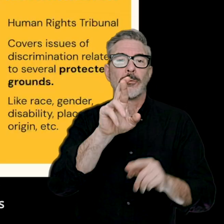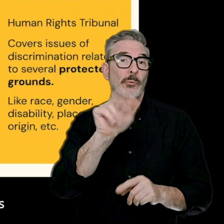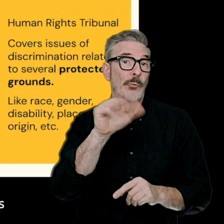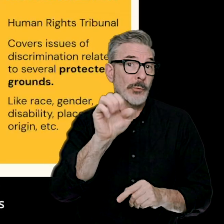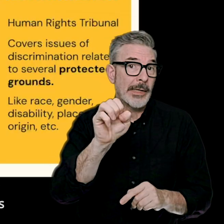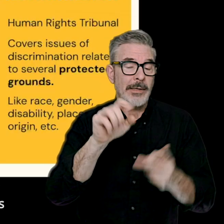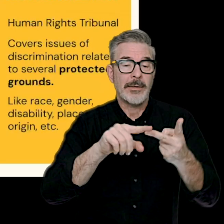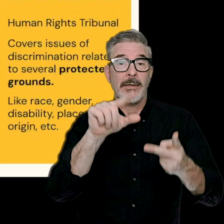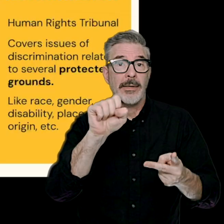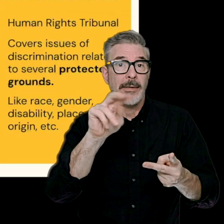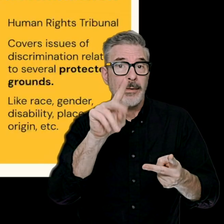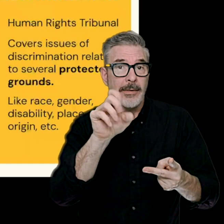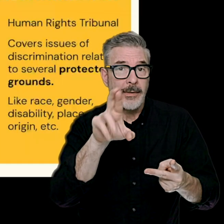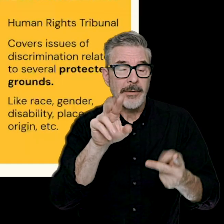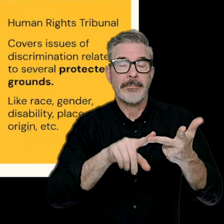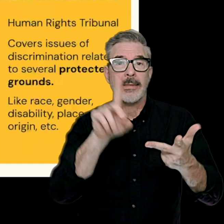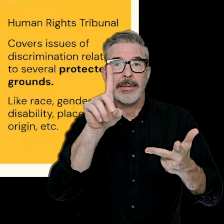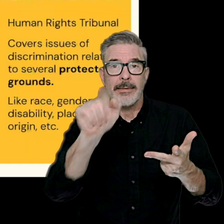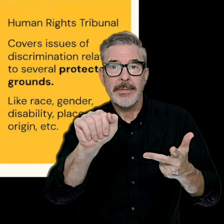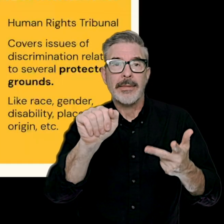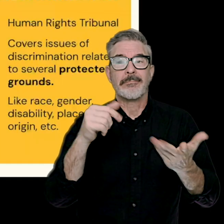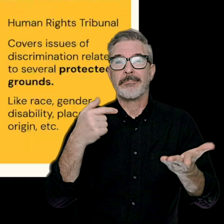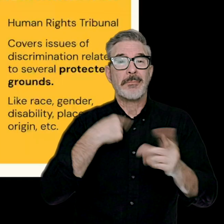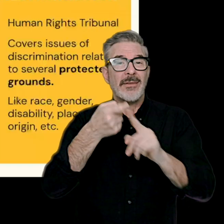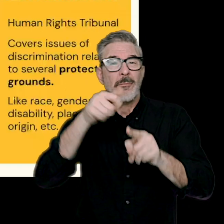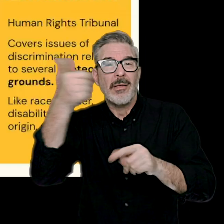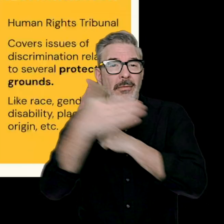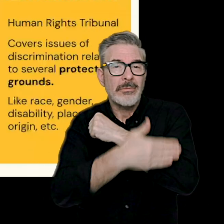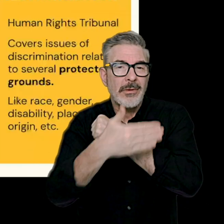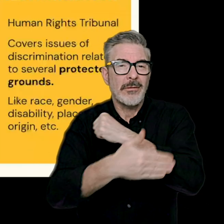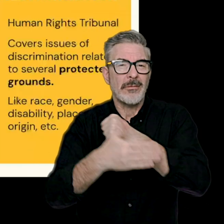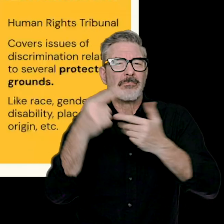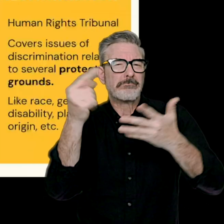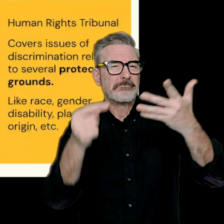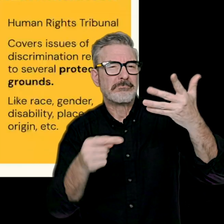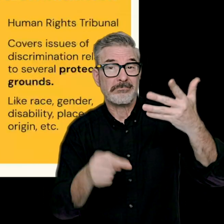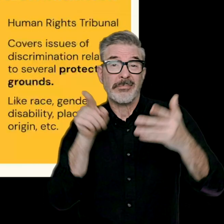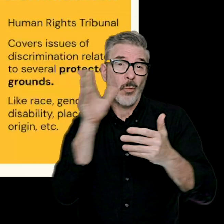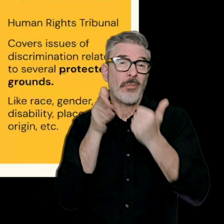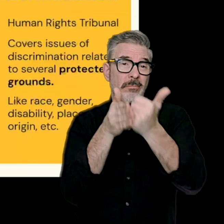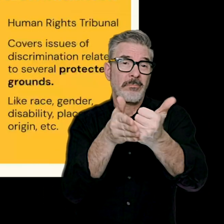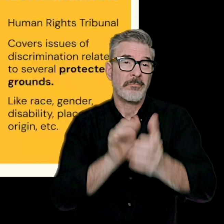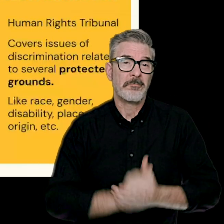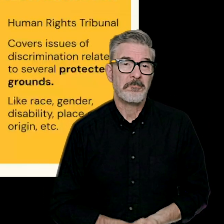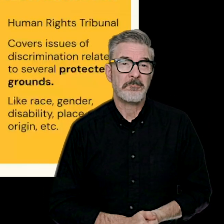several protected grounds like race, gender, disability, place of origin, and more.